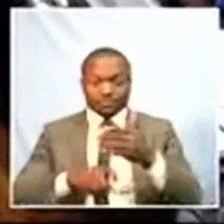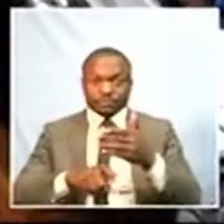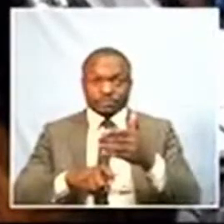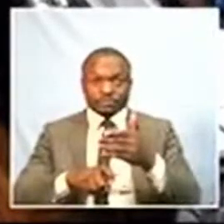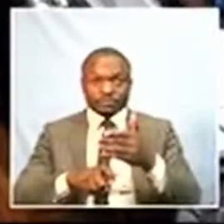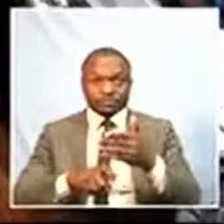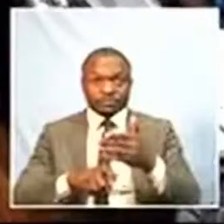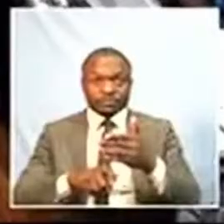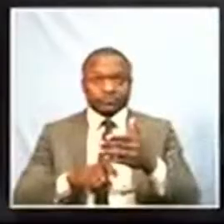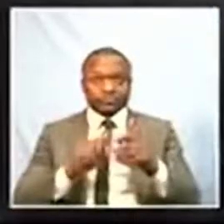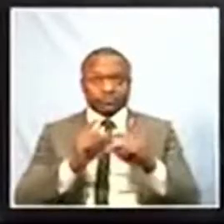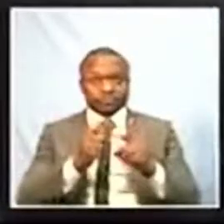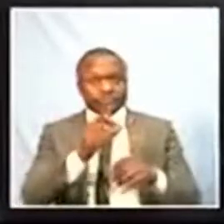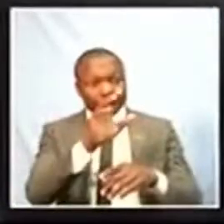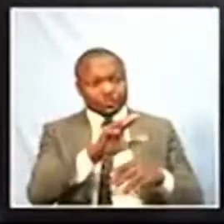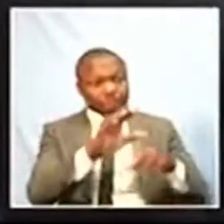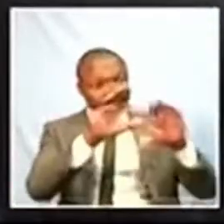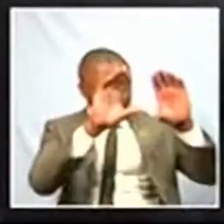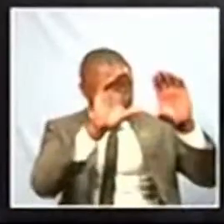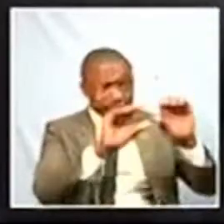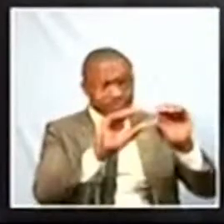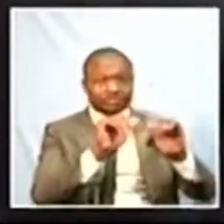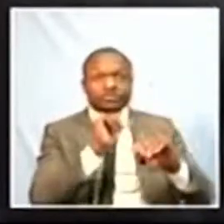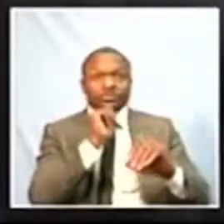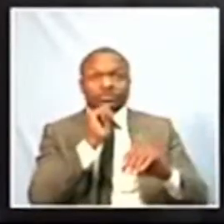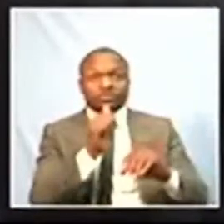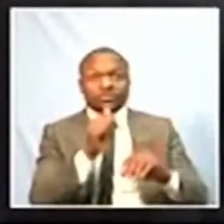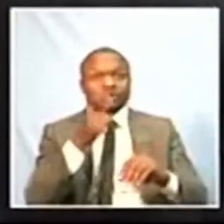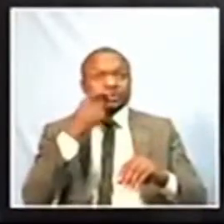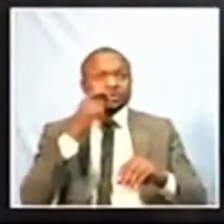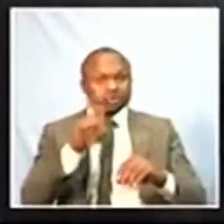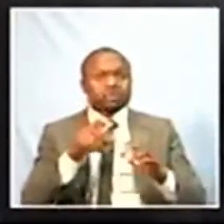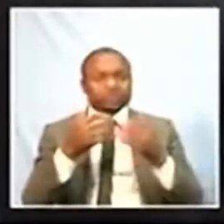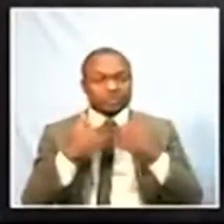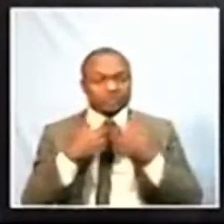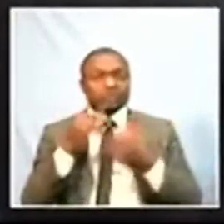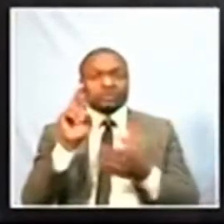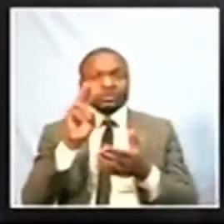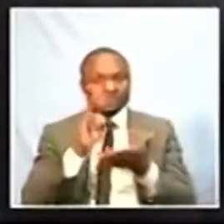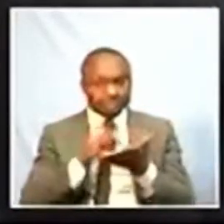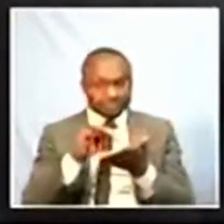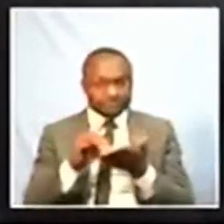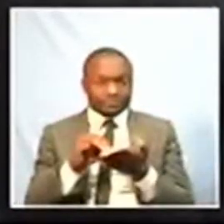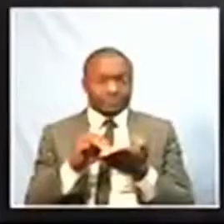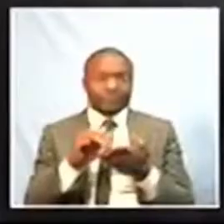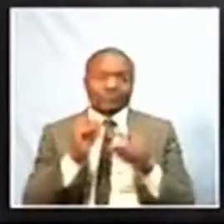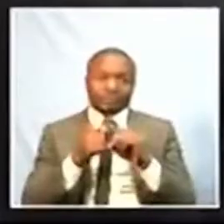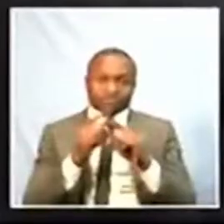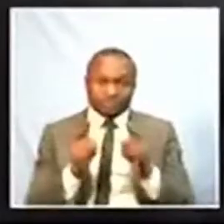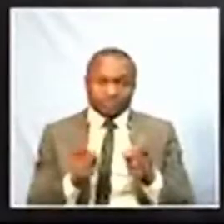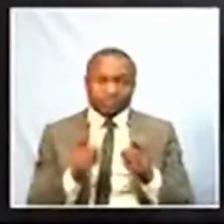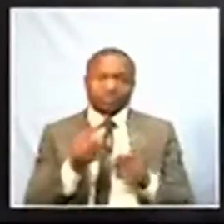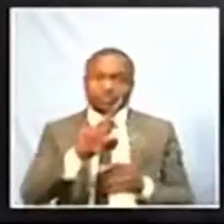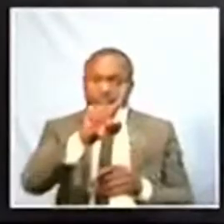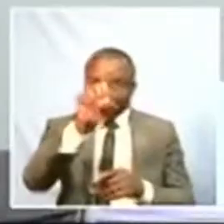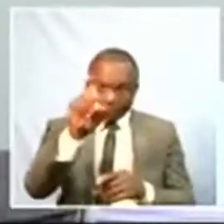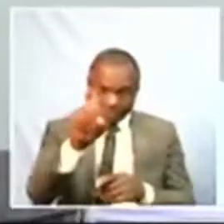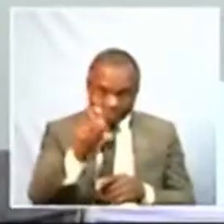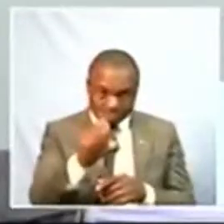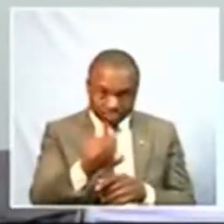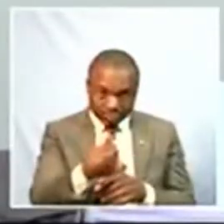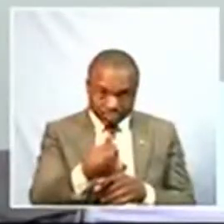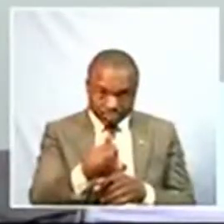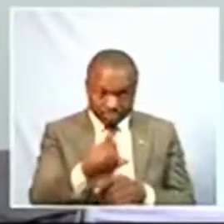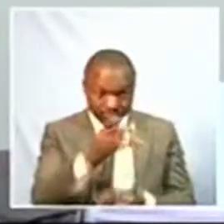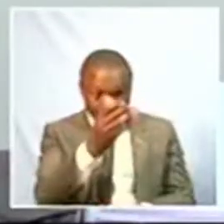in our accounts. It was not a command to deduct at source. We have the 2 million. All right, but our question, area question from